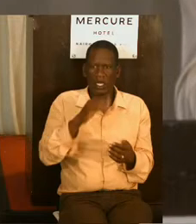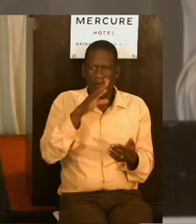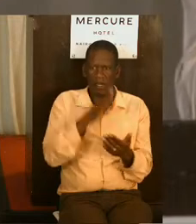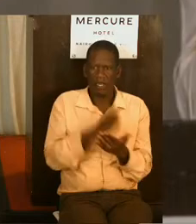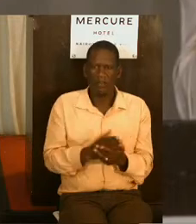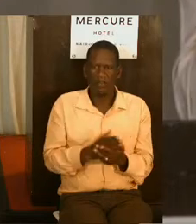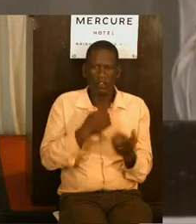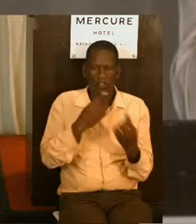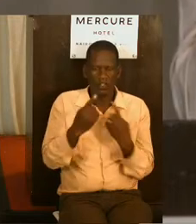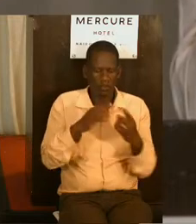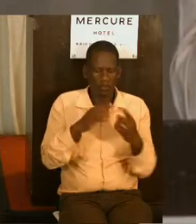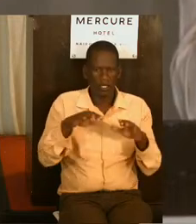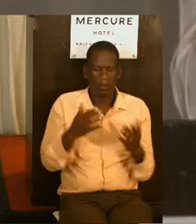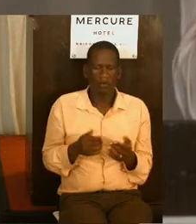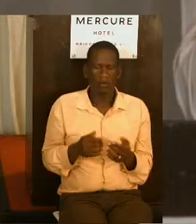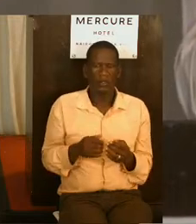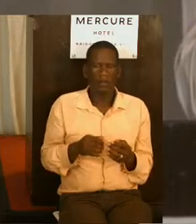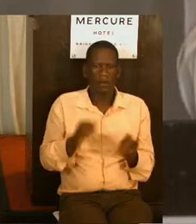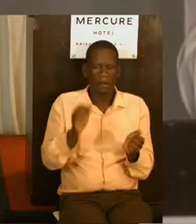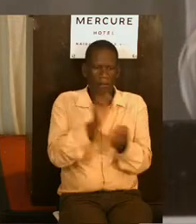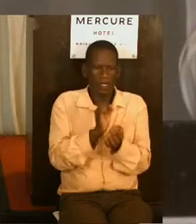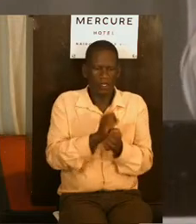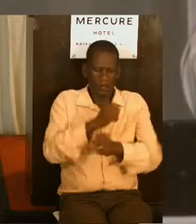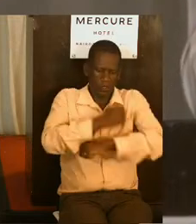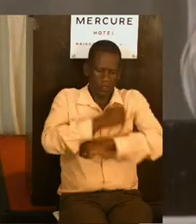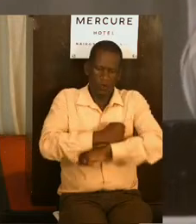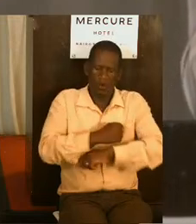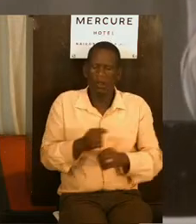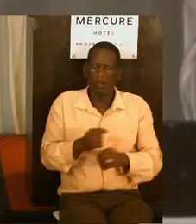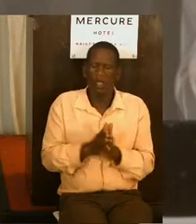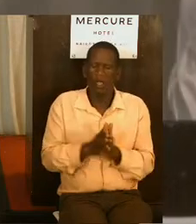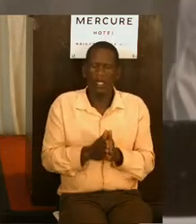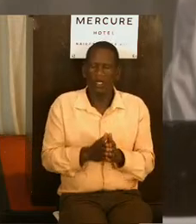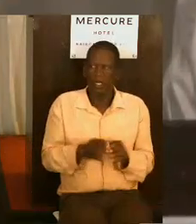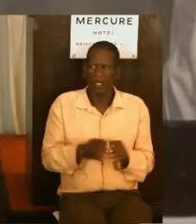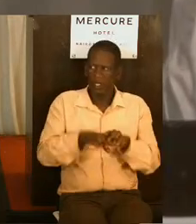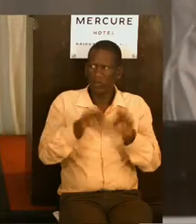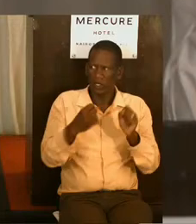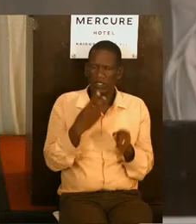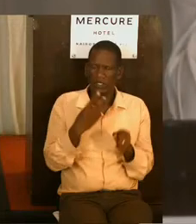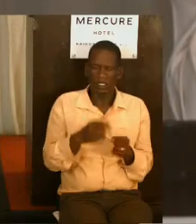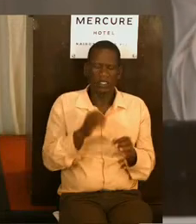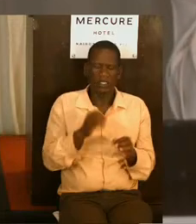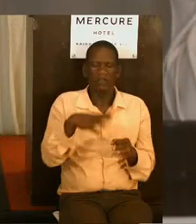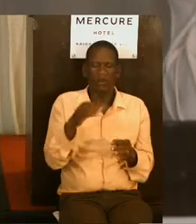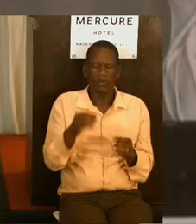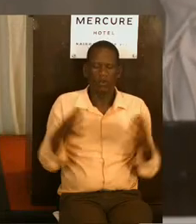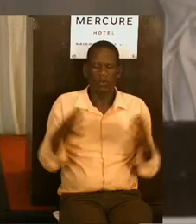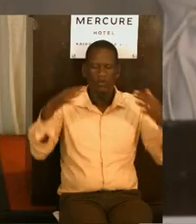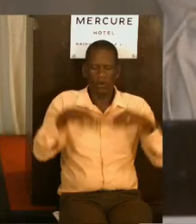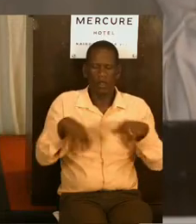talked about punishment in schools and you as you can see